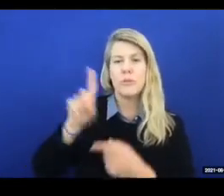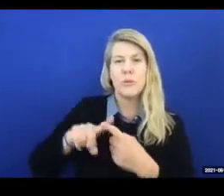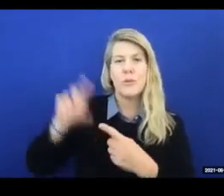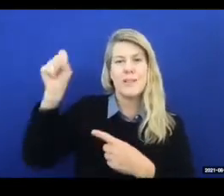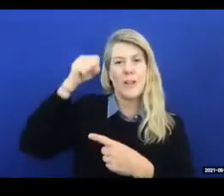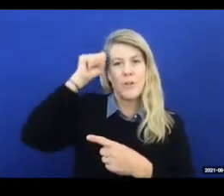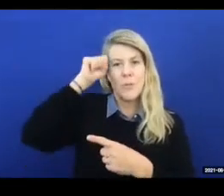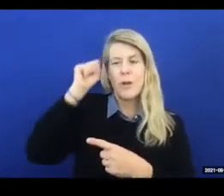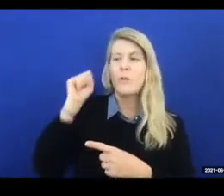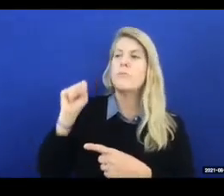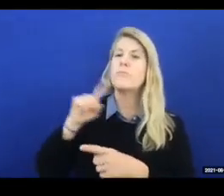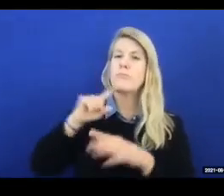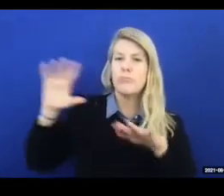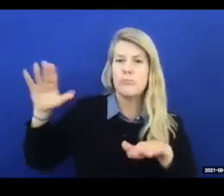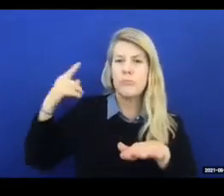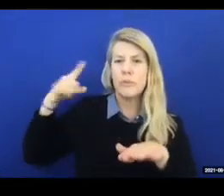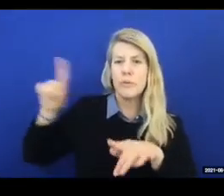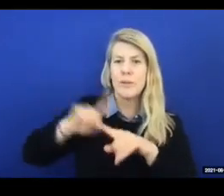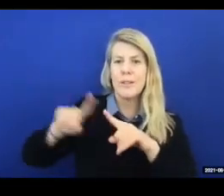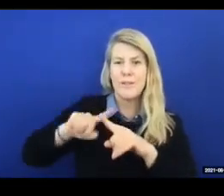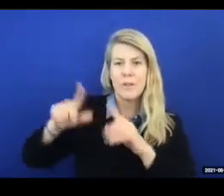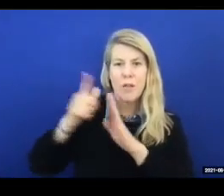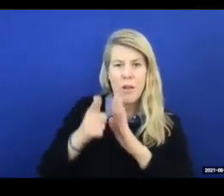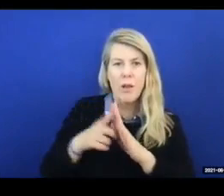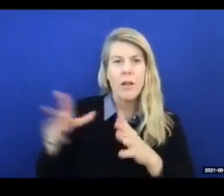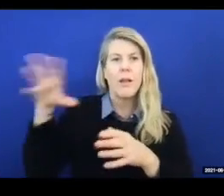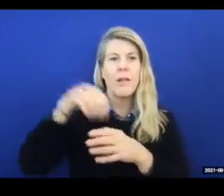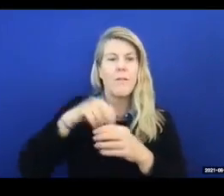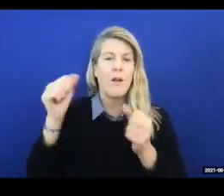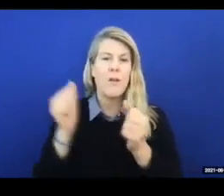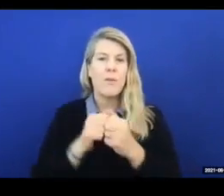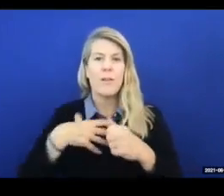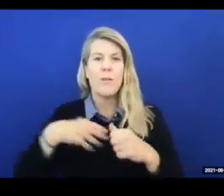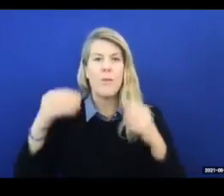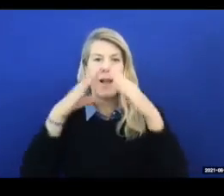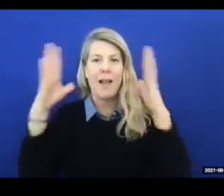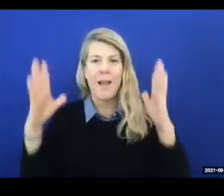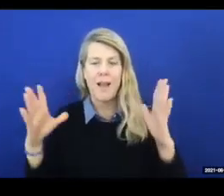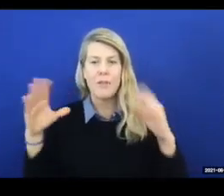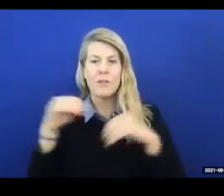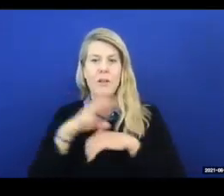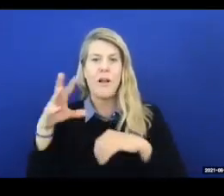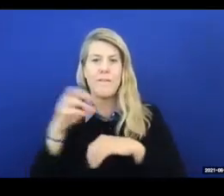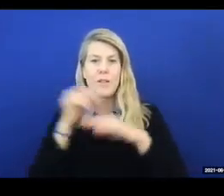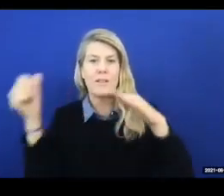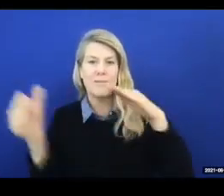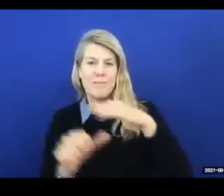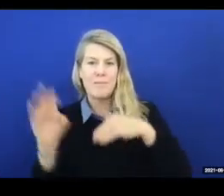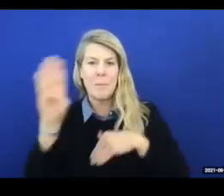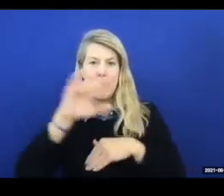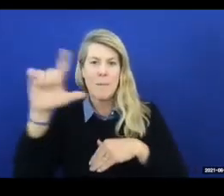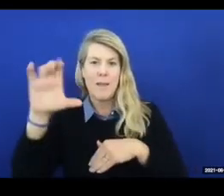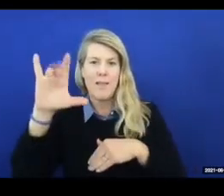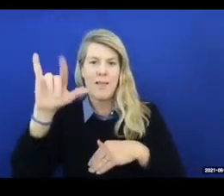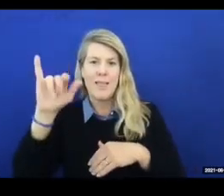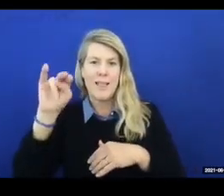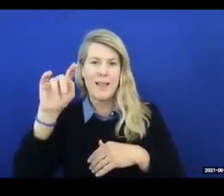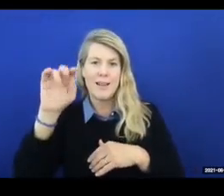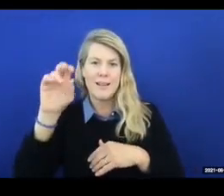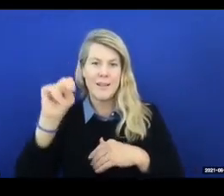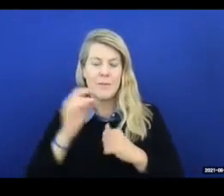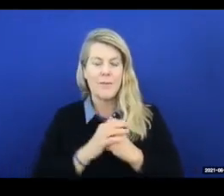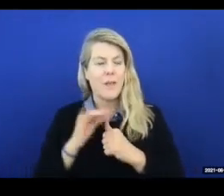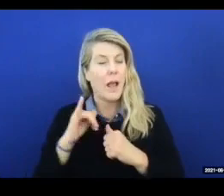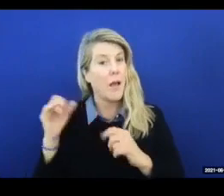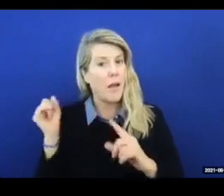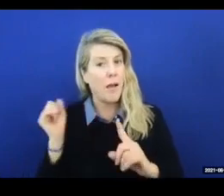on bills, and got involved in the 1995 White House Conference on Small Business under President Bill Clinton. It